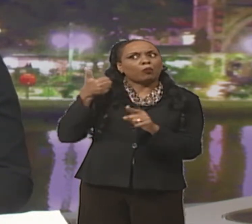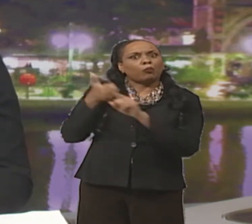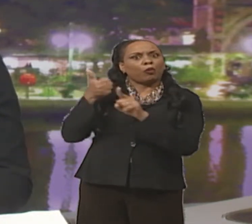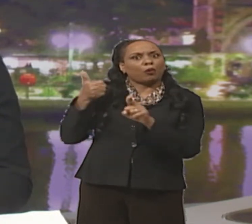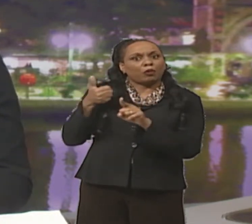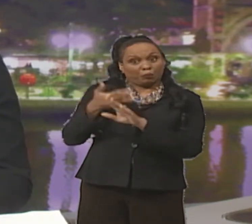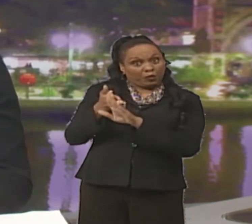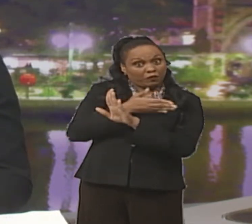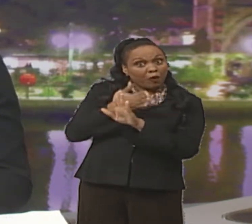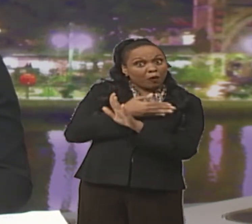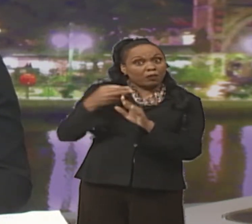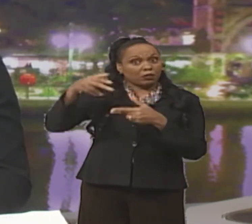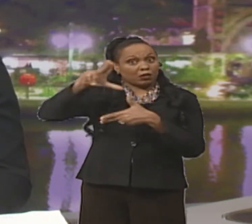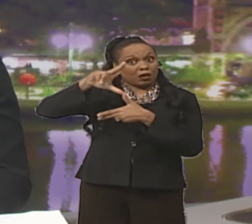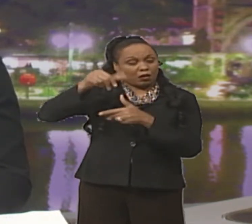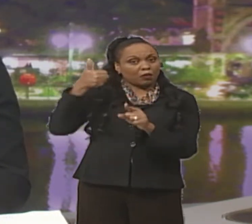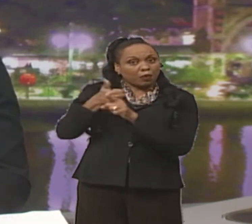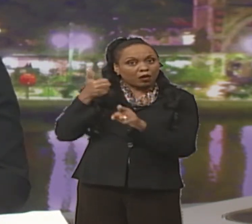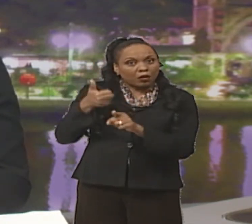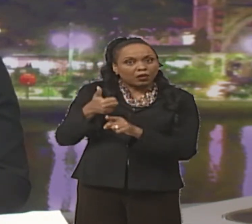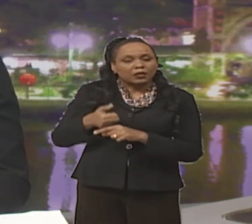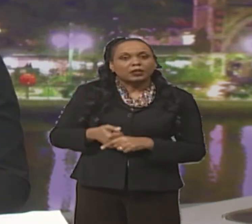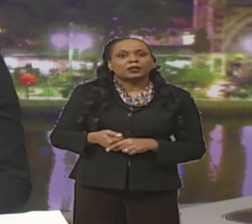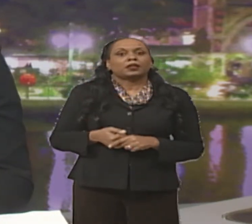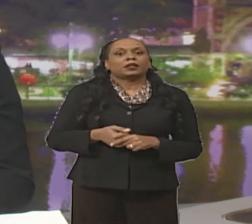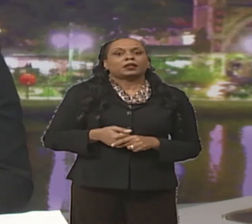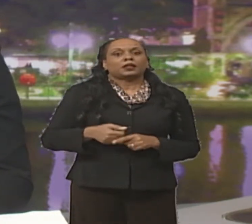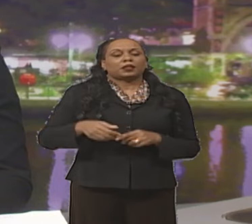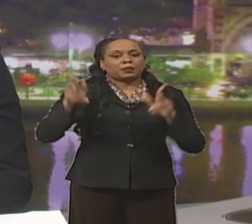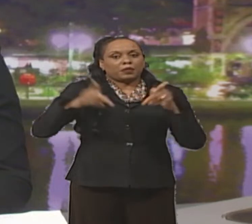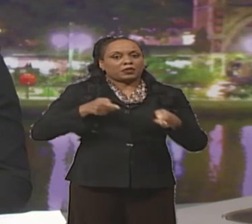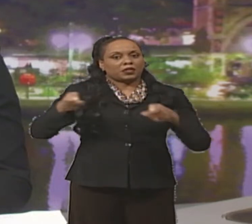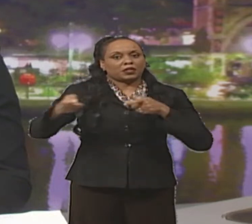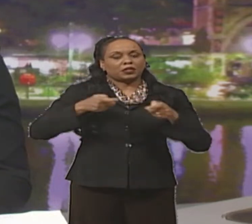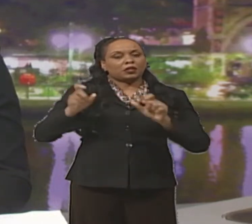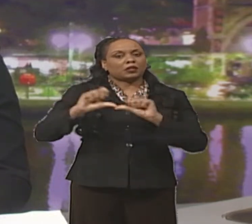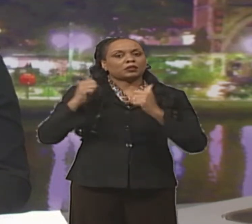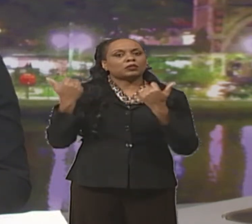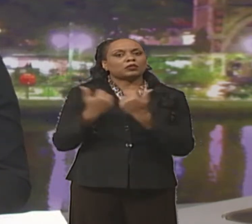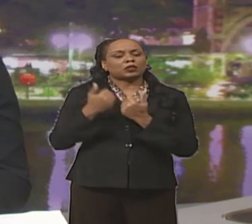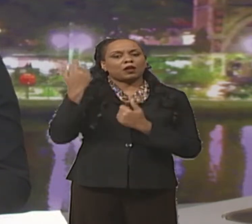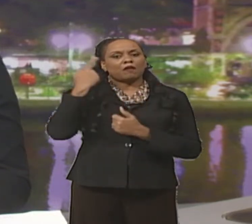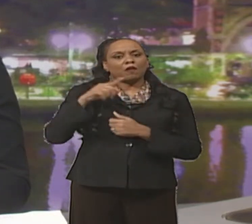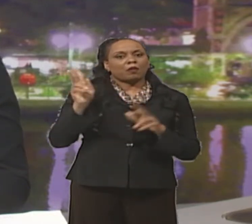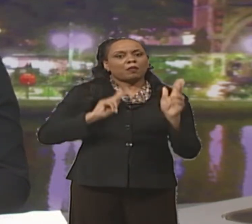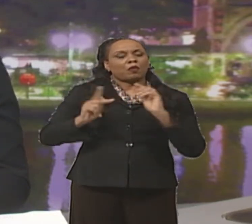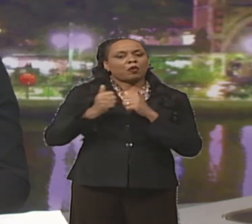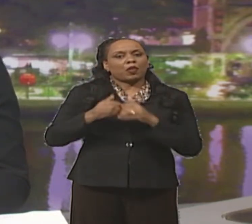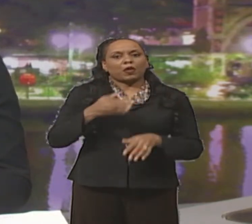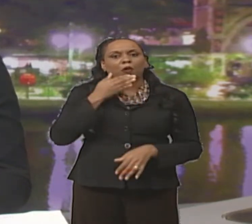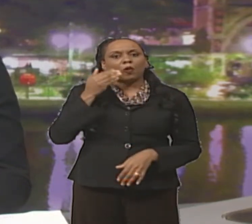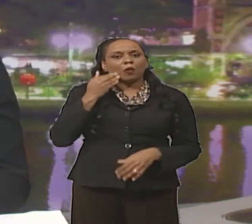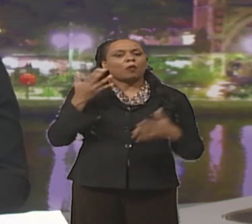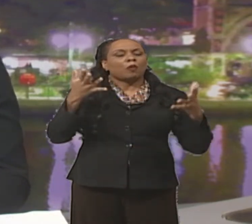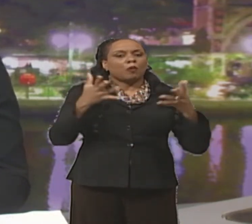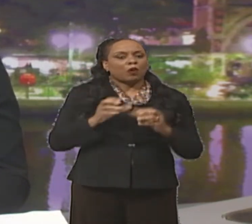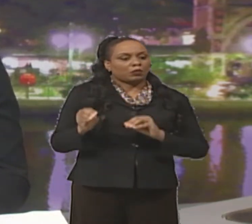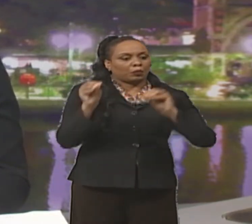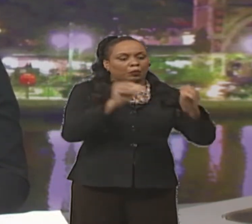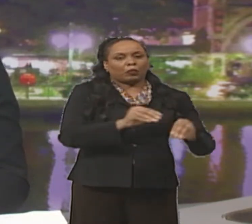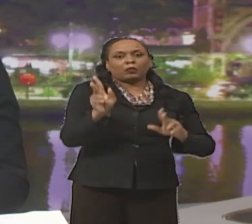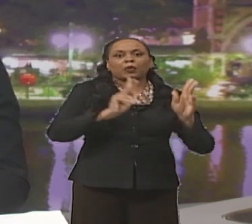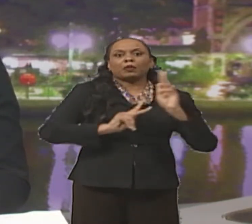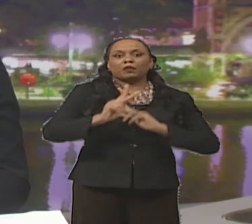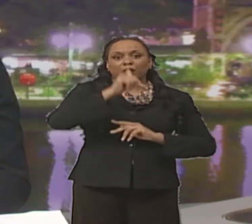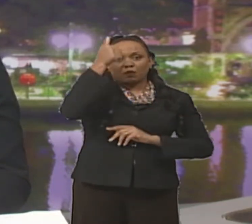Mr. Safri is pleading with the authorities to do what's necessary so he can start moving the homeless into a building in the city identified to house